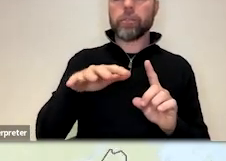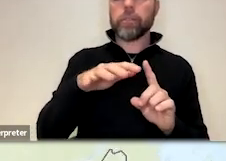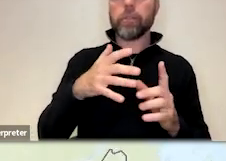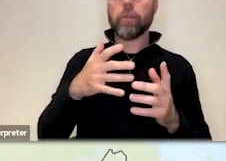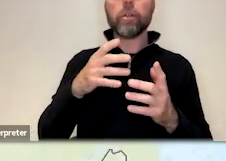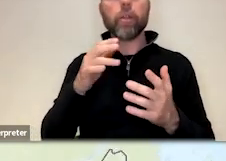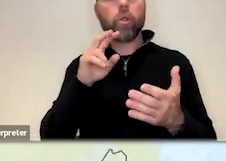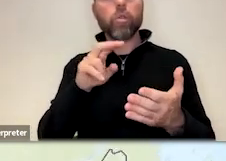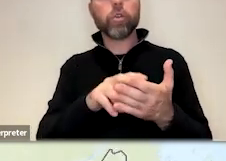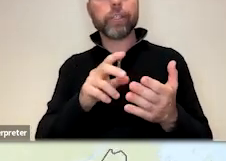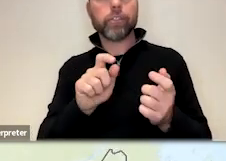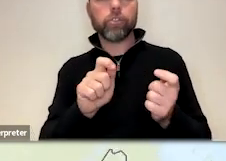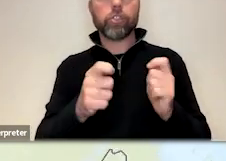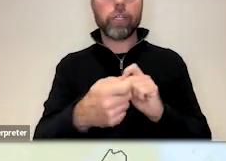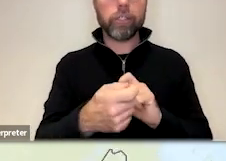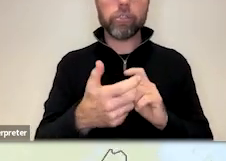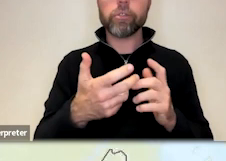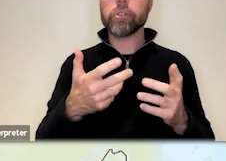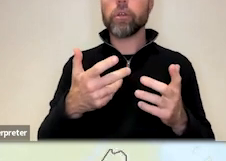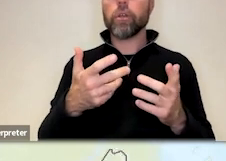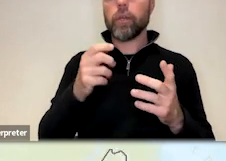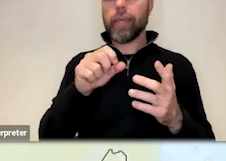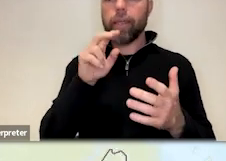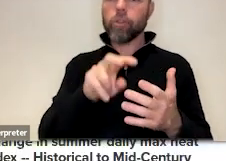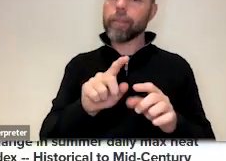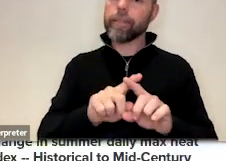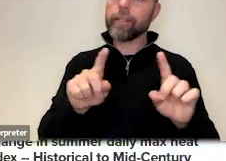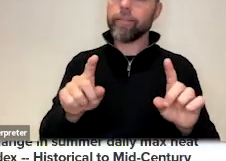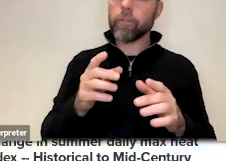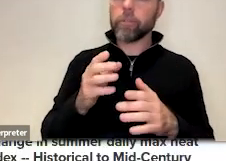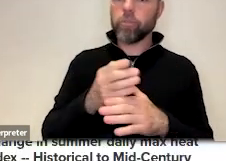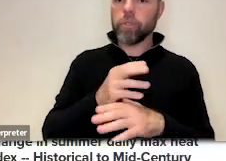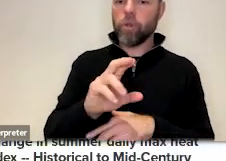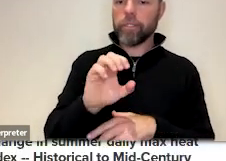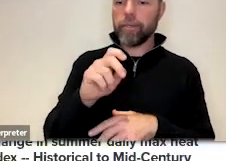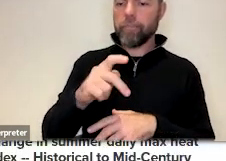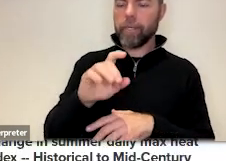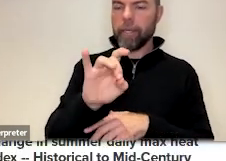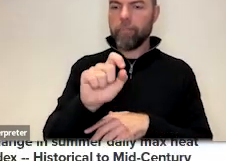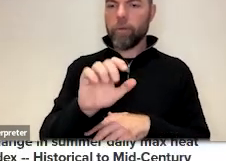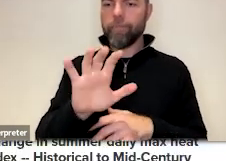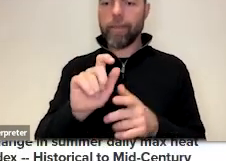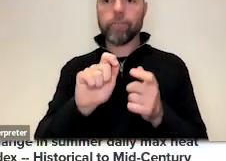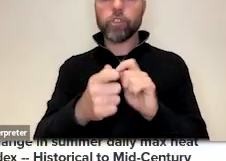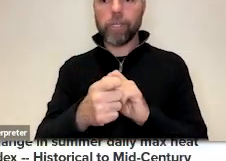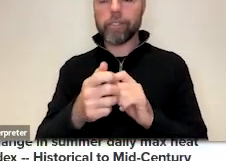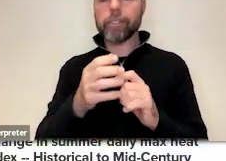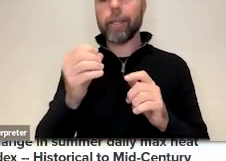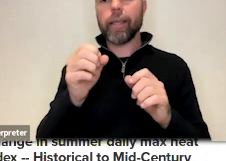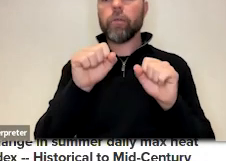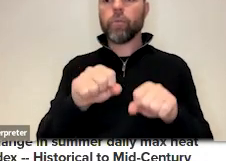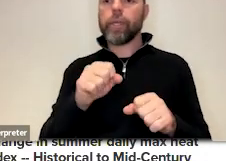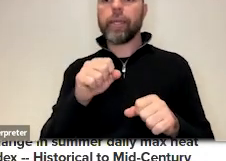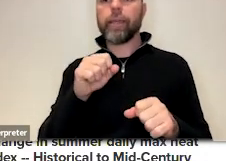the change. So we can look at the difference between that RCP 8.5 change, and we can